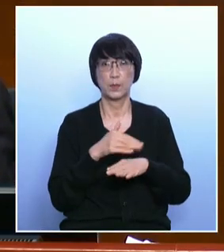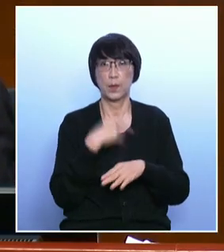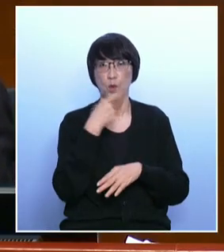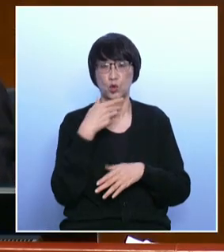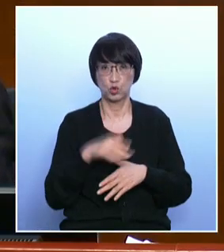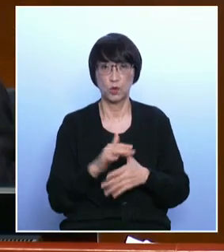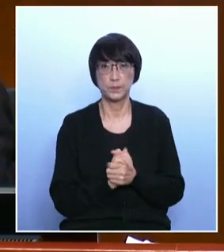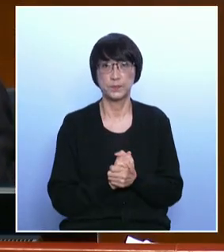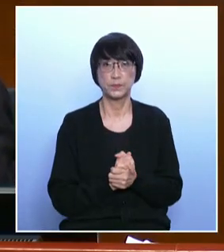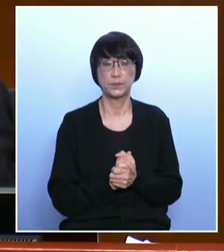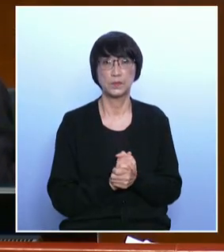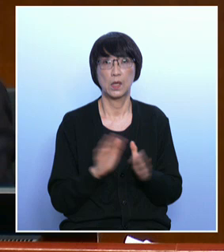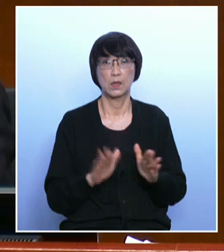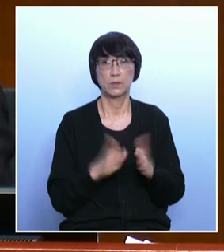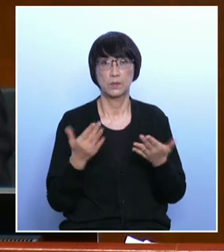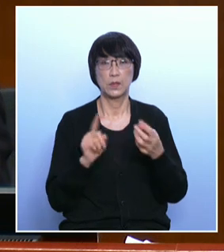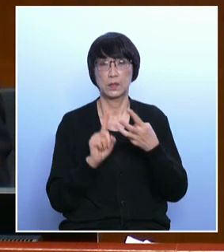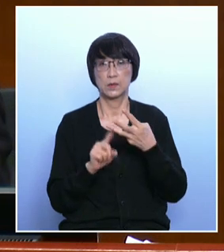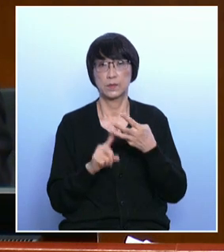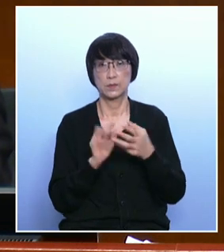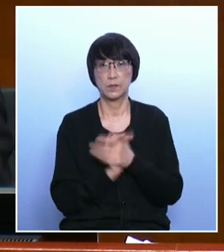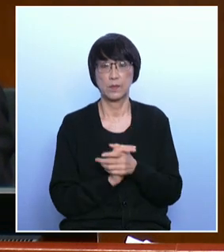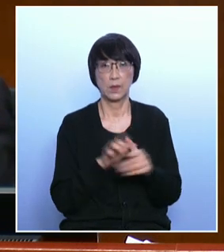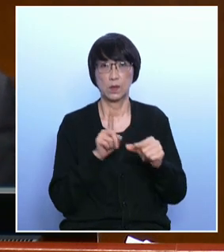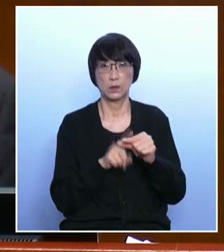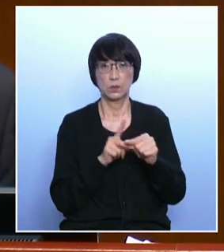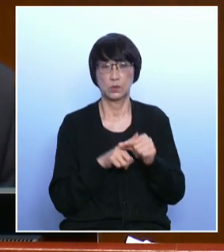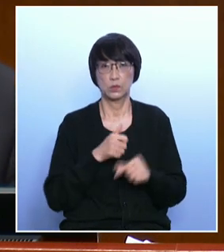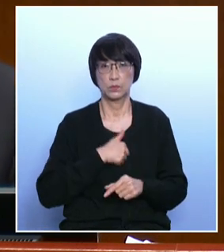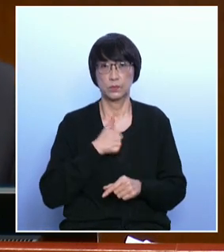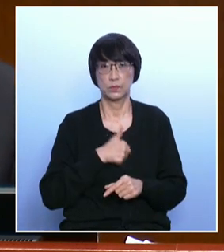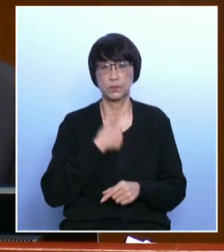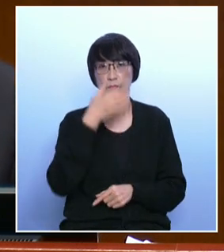items at the next meeting. Thank you, members. Agenda item number 3,